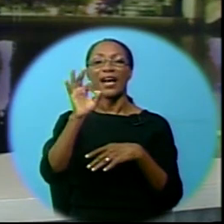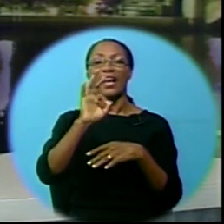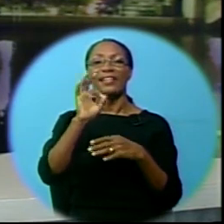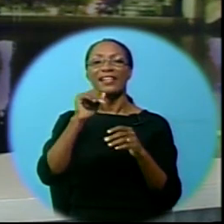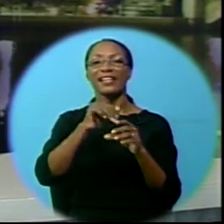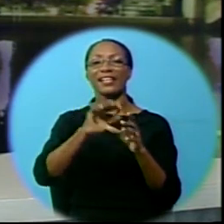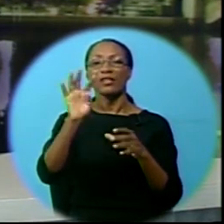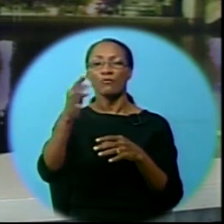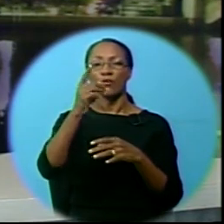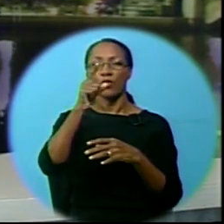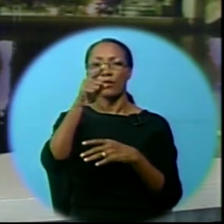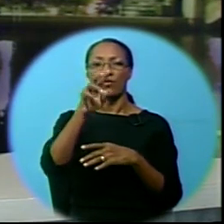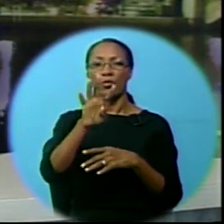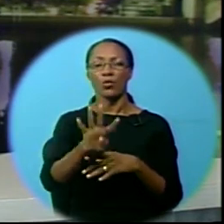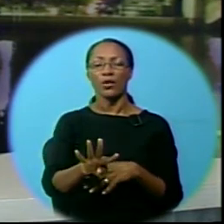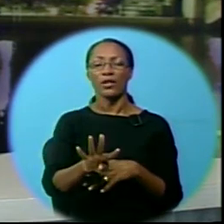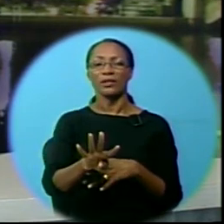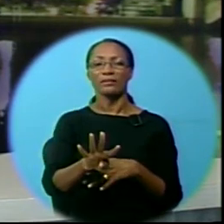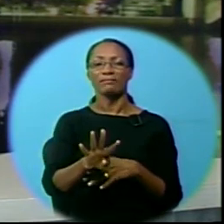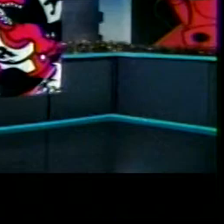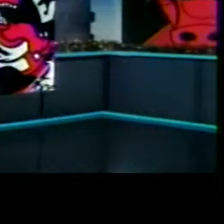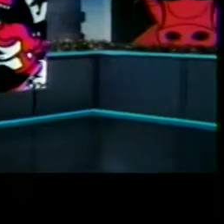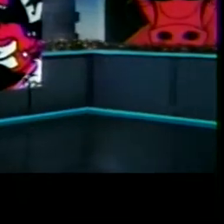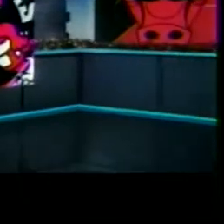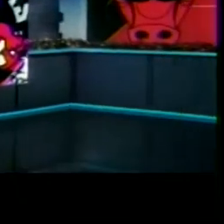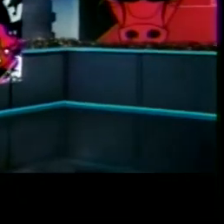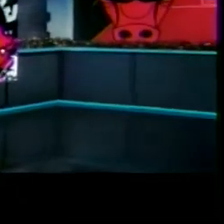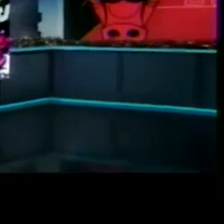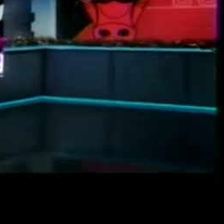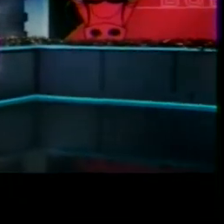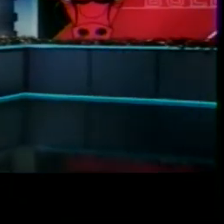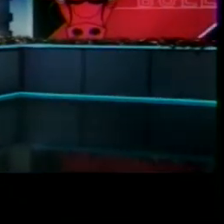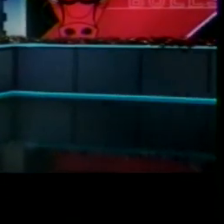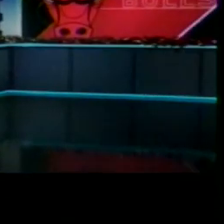win 129-120. Raptors continue to lead the Eastern Conference.